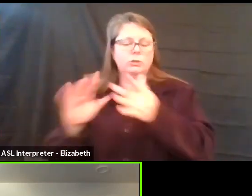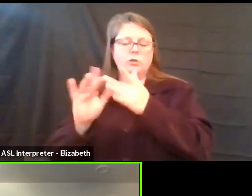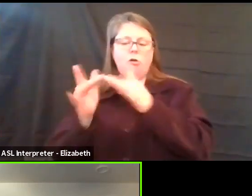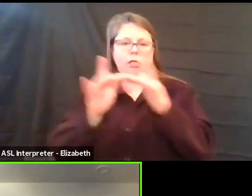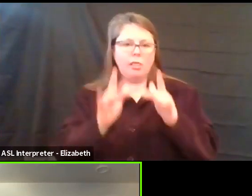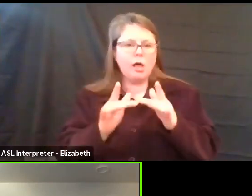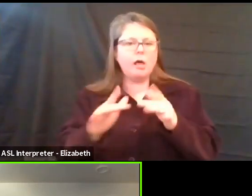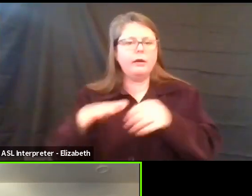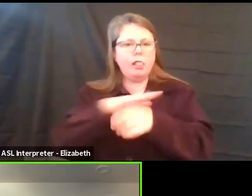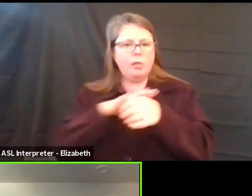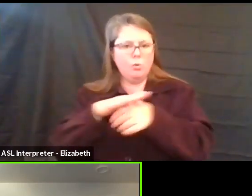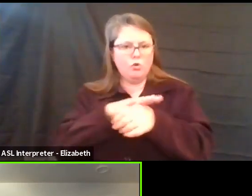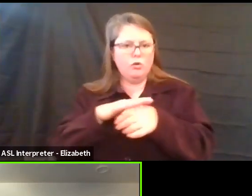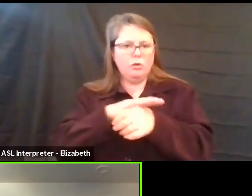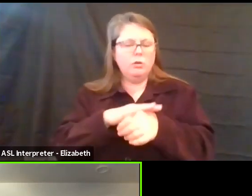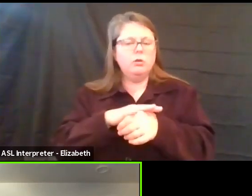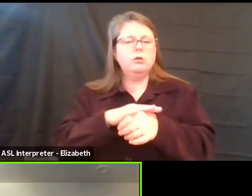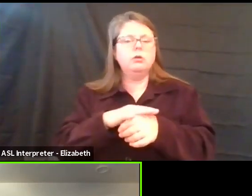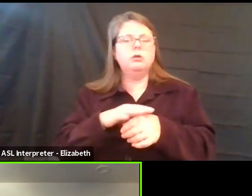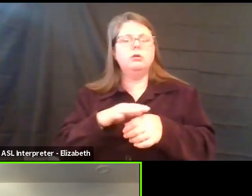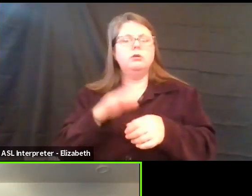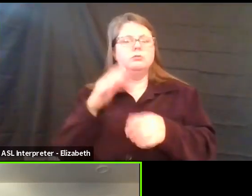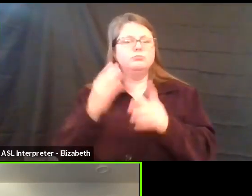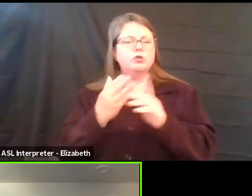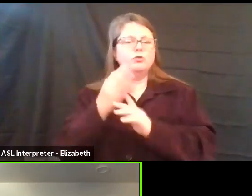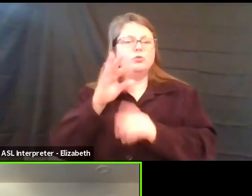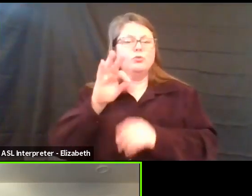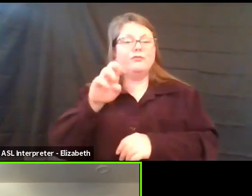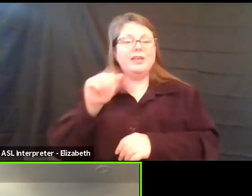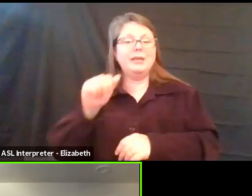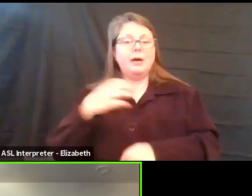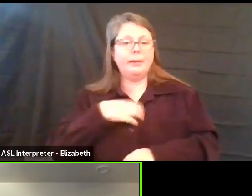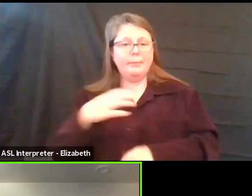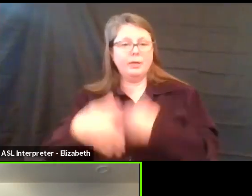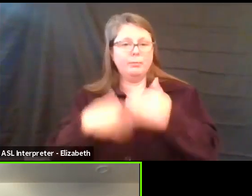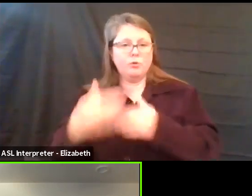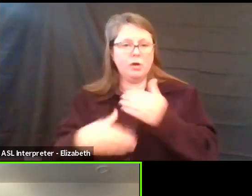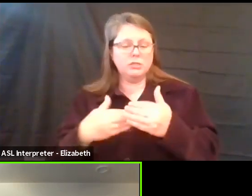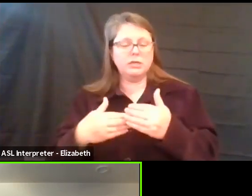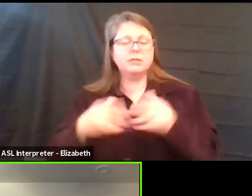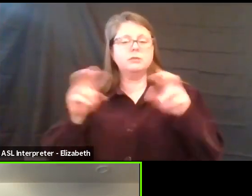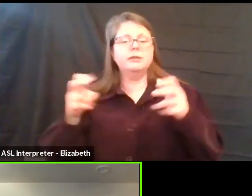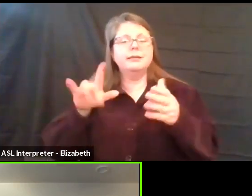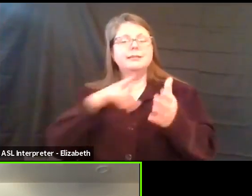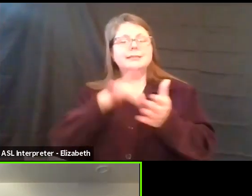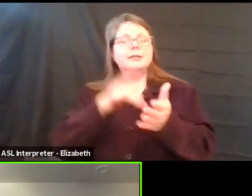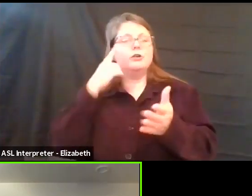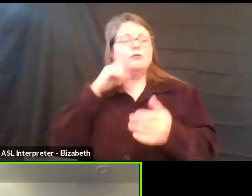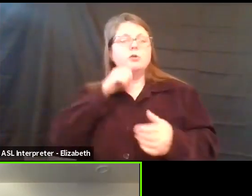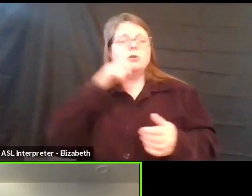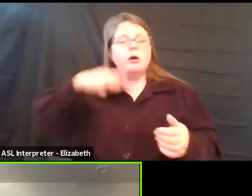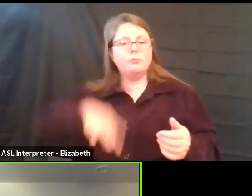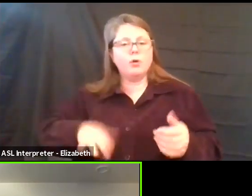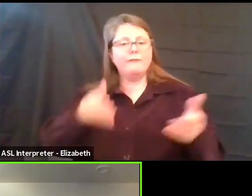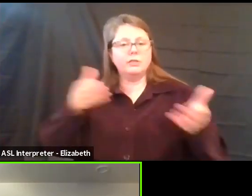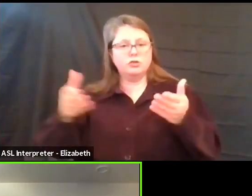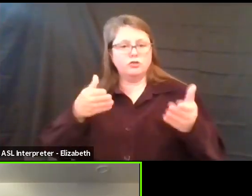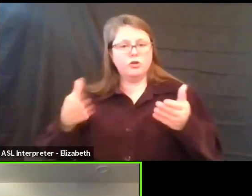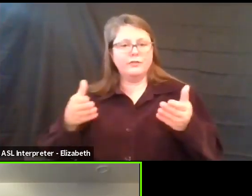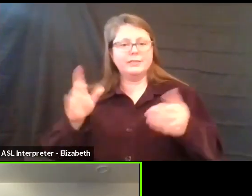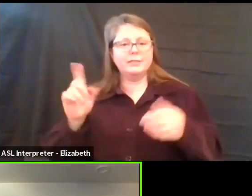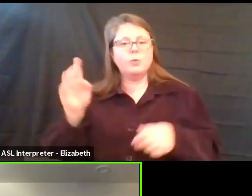appeals. There's the Center for Nonprofit Legal Services, which is out of Medford, and they are now taking calls for help with